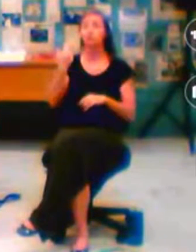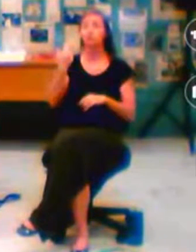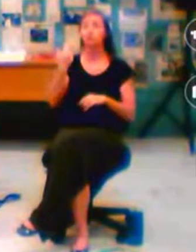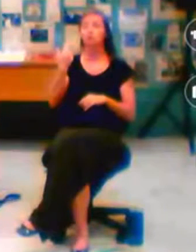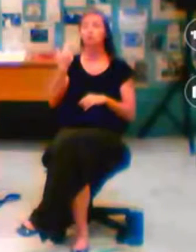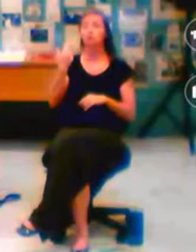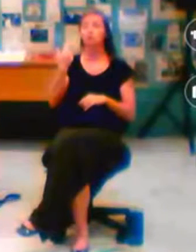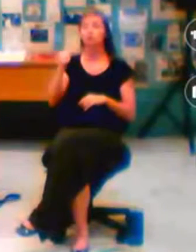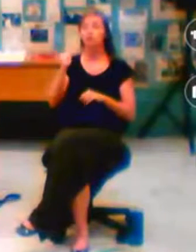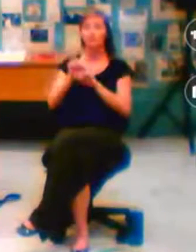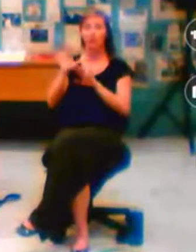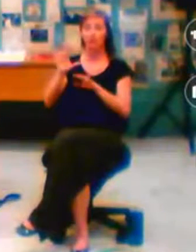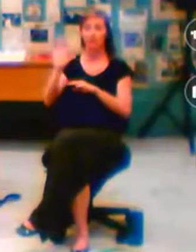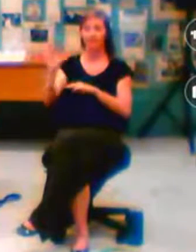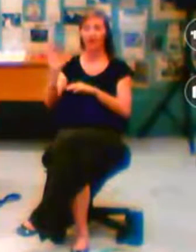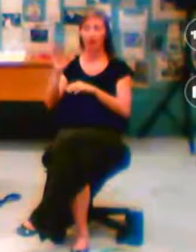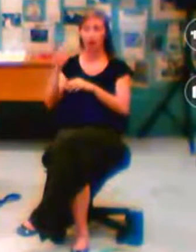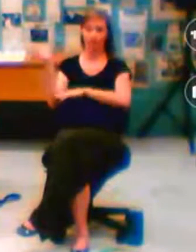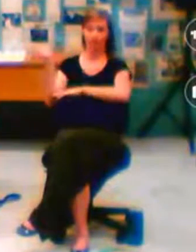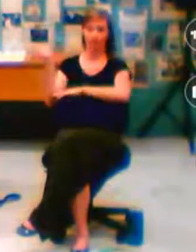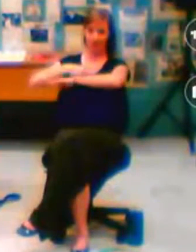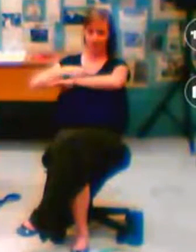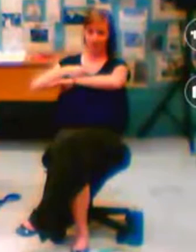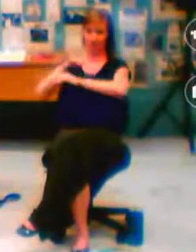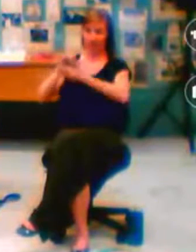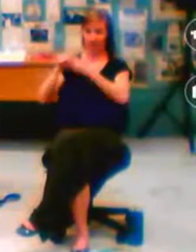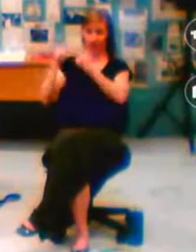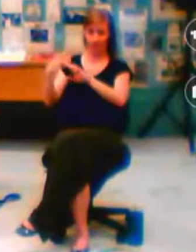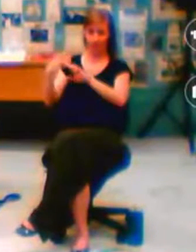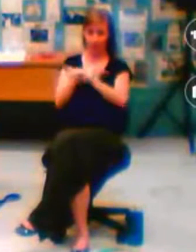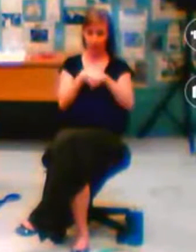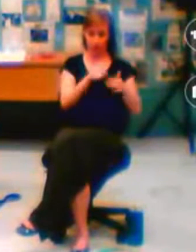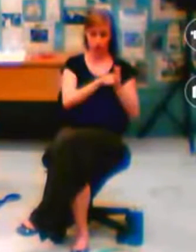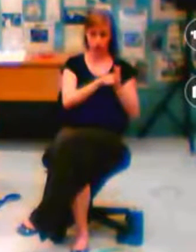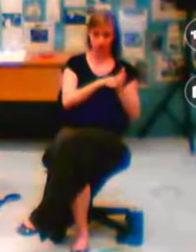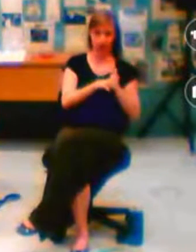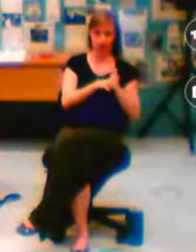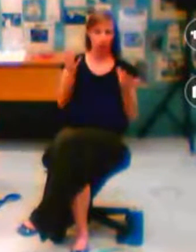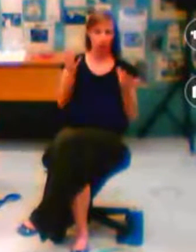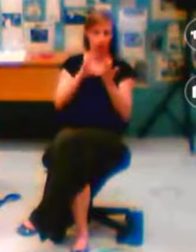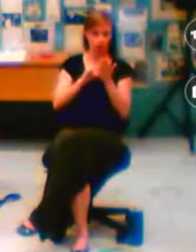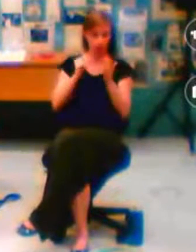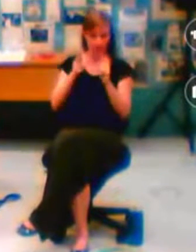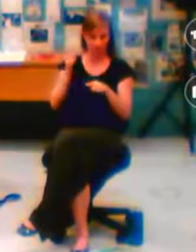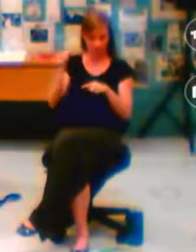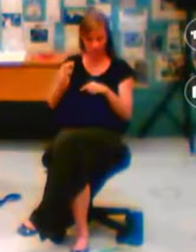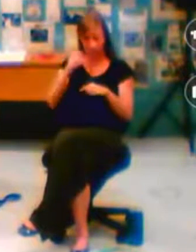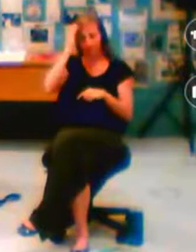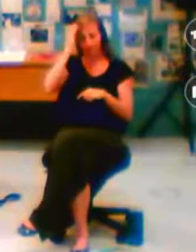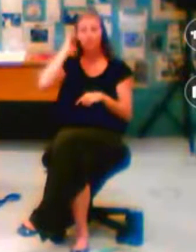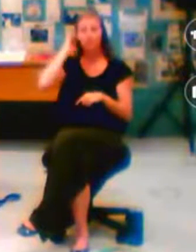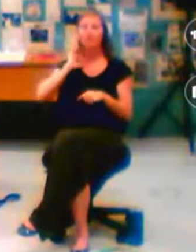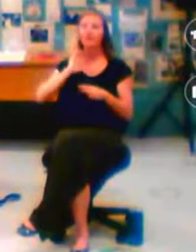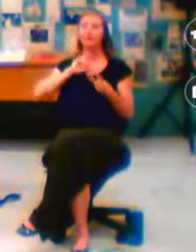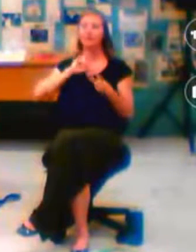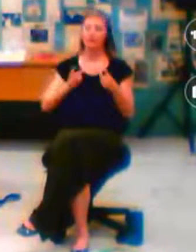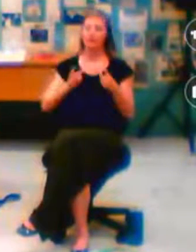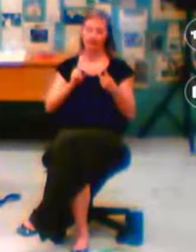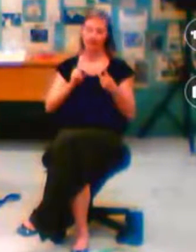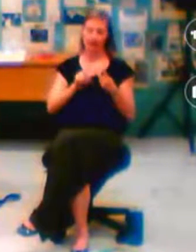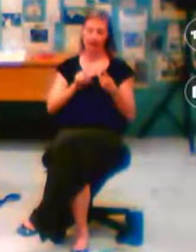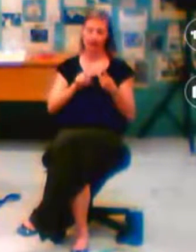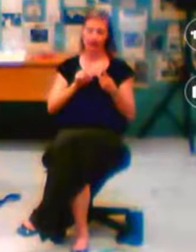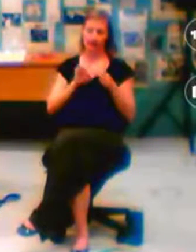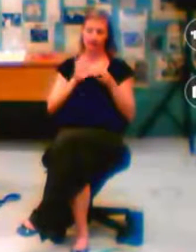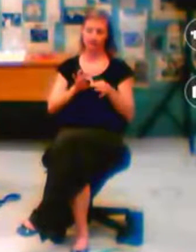for Michael. The first was Blue Mountain Care? Green Mountain Care. Sorry, wrong color mountains.